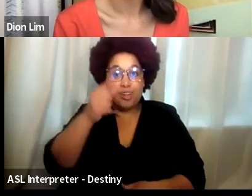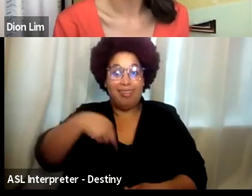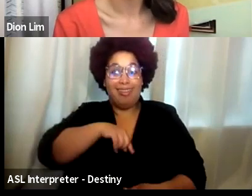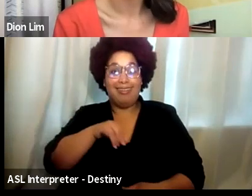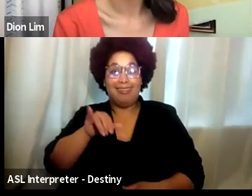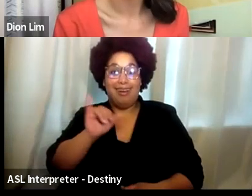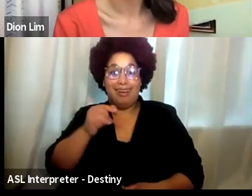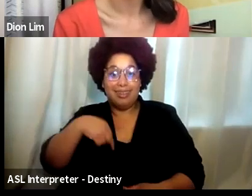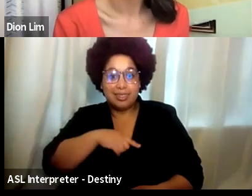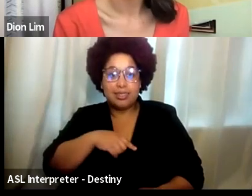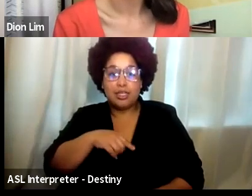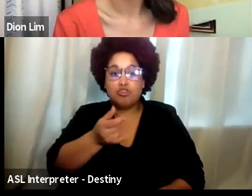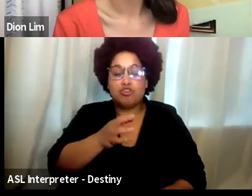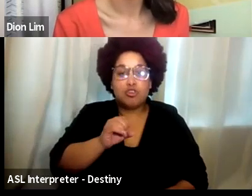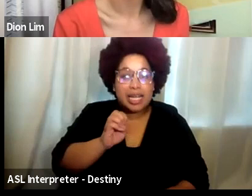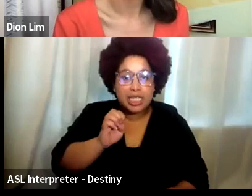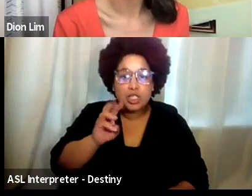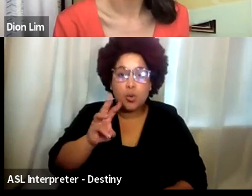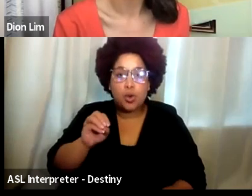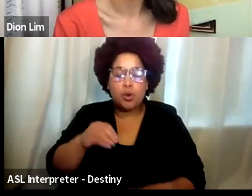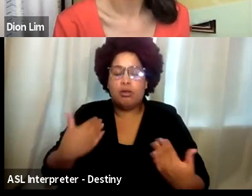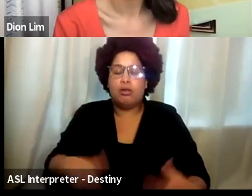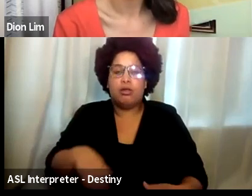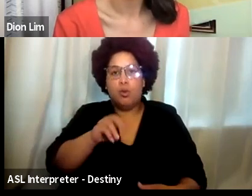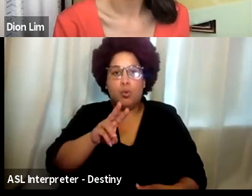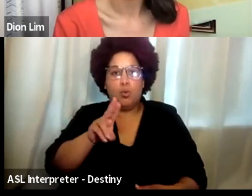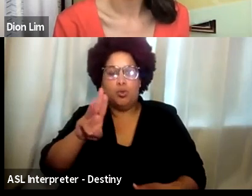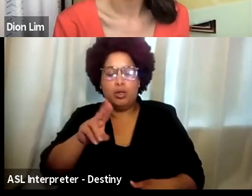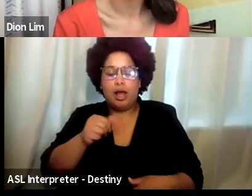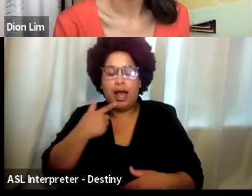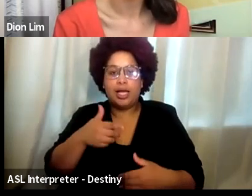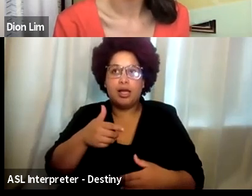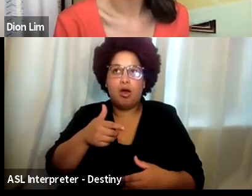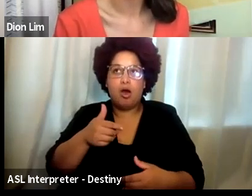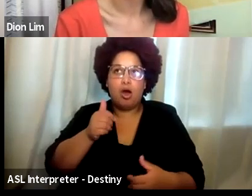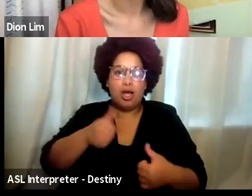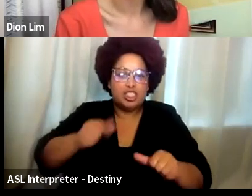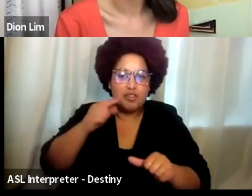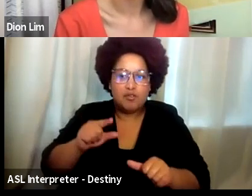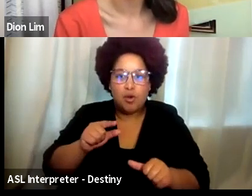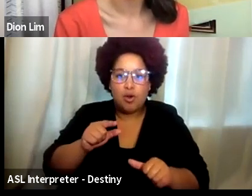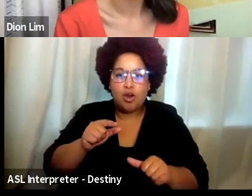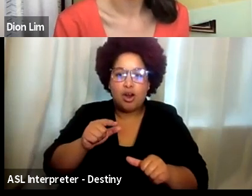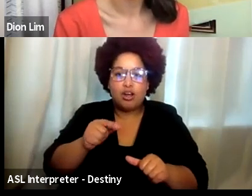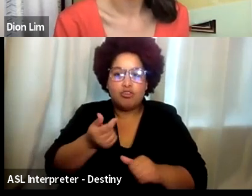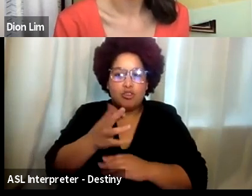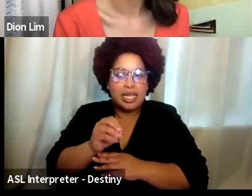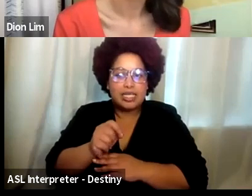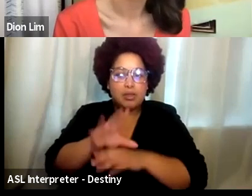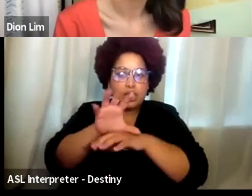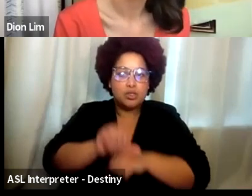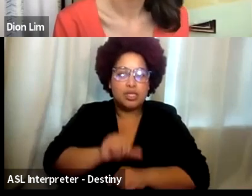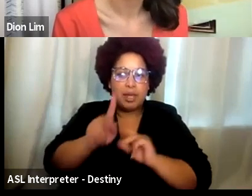You know, Grace Wu, when Brian brought her up, I love Grace so much. You know, I went and auditioned for Grace during a time when I was so used to